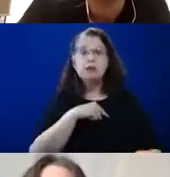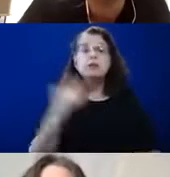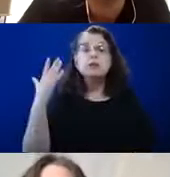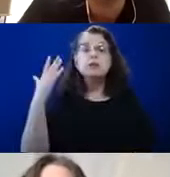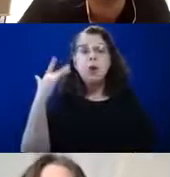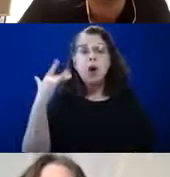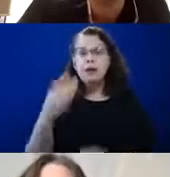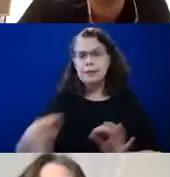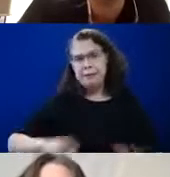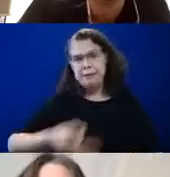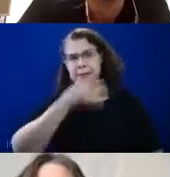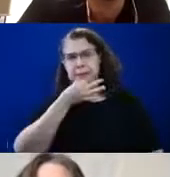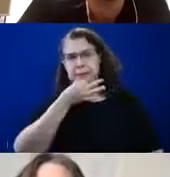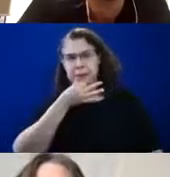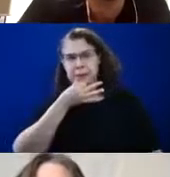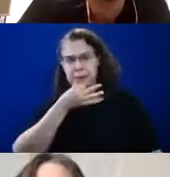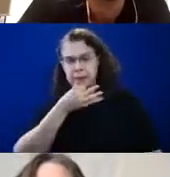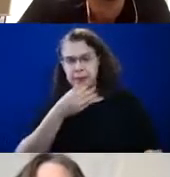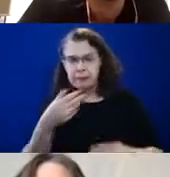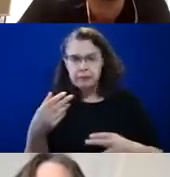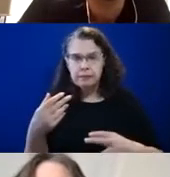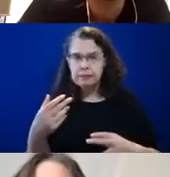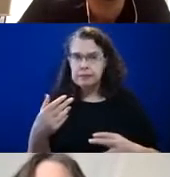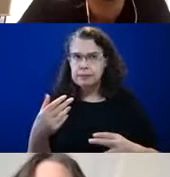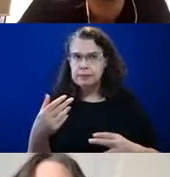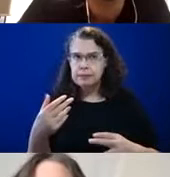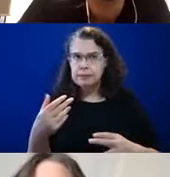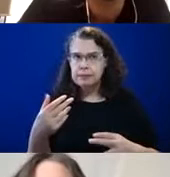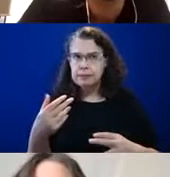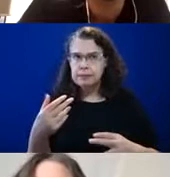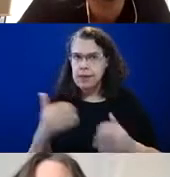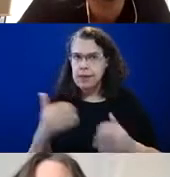are so proficient in using already